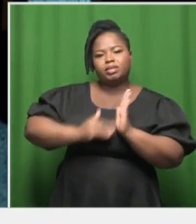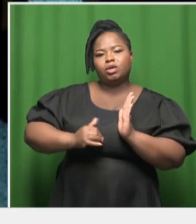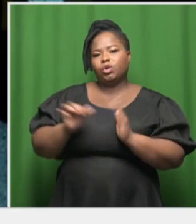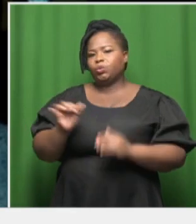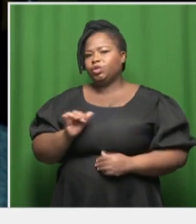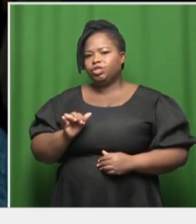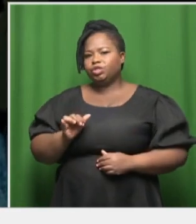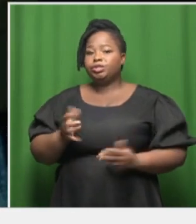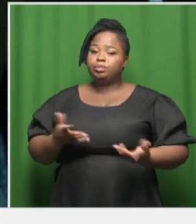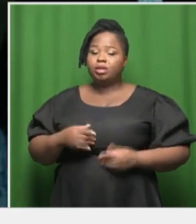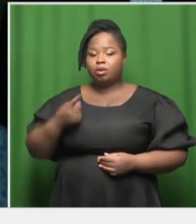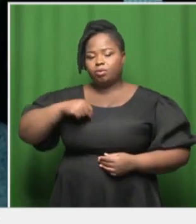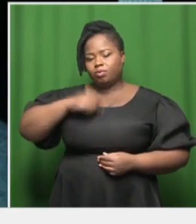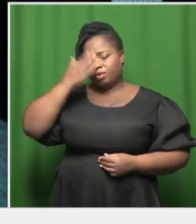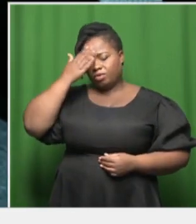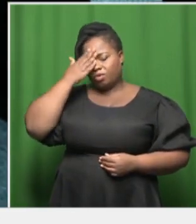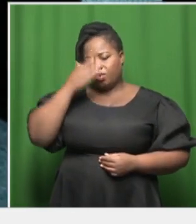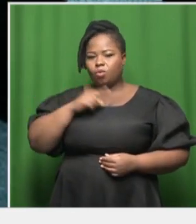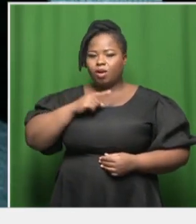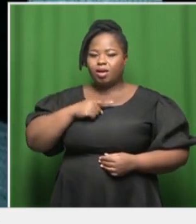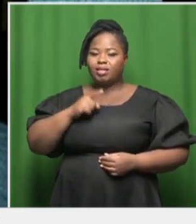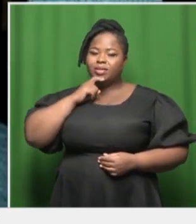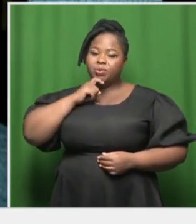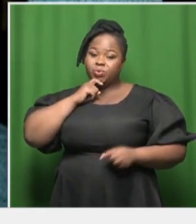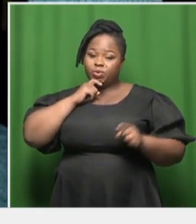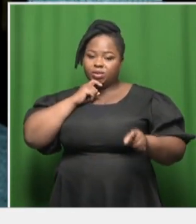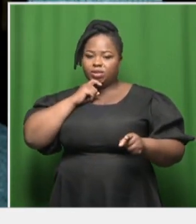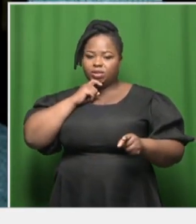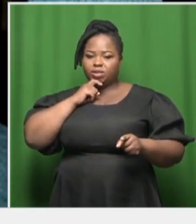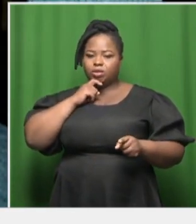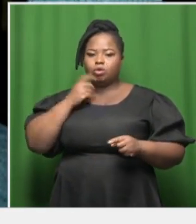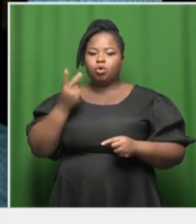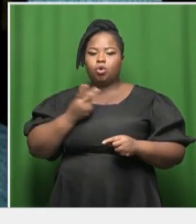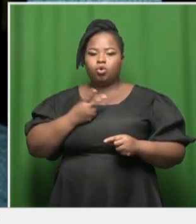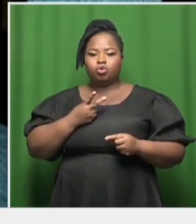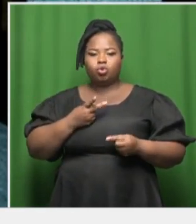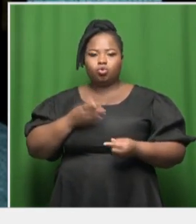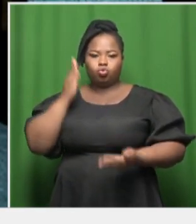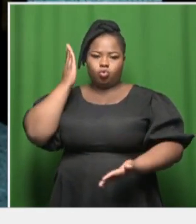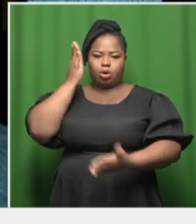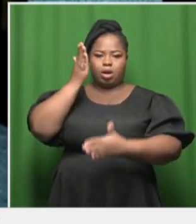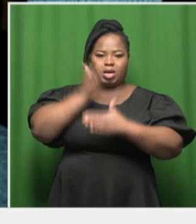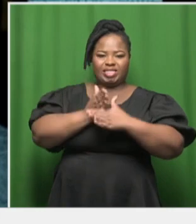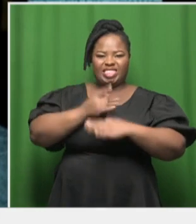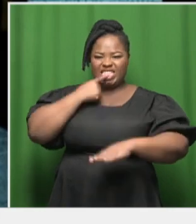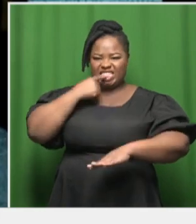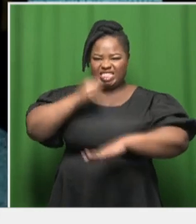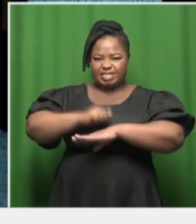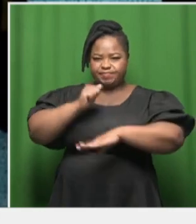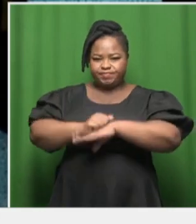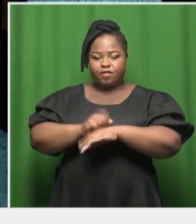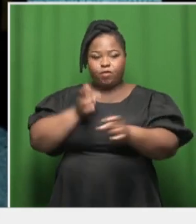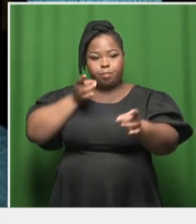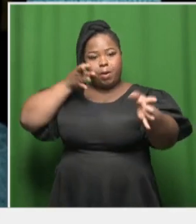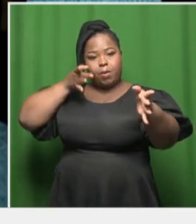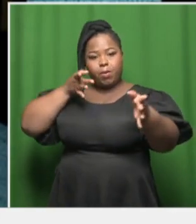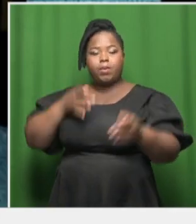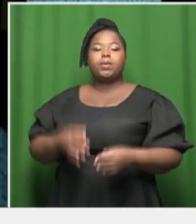We know from other sites that pigment was used to haft stone tools for hunting